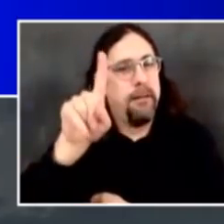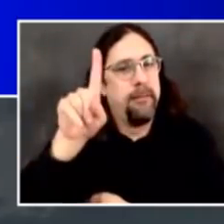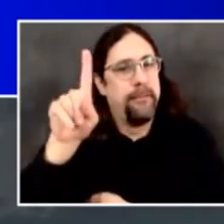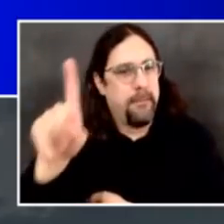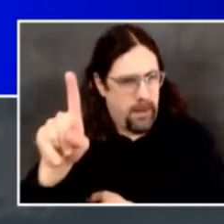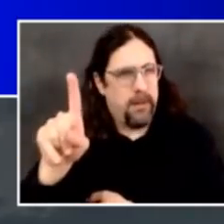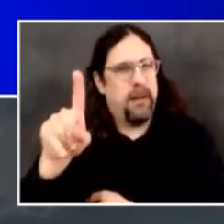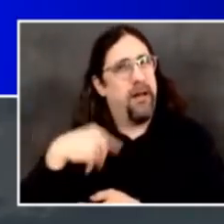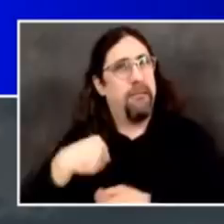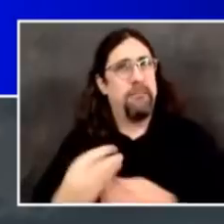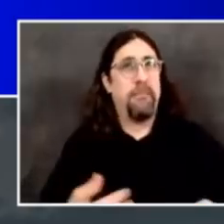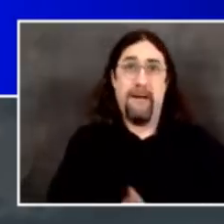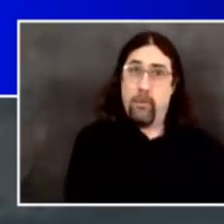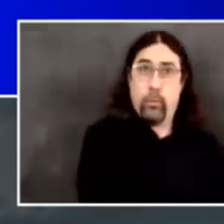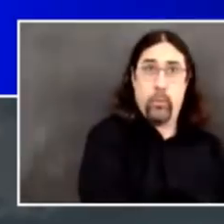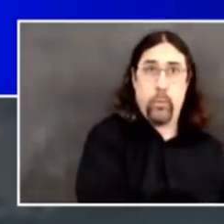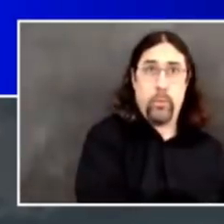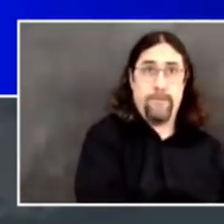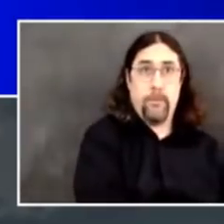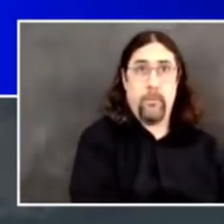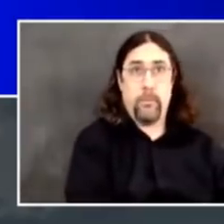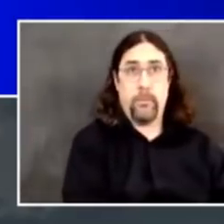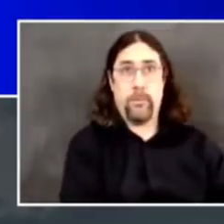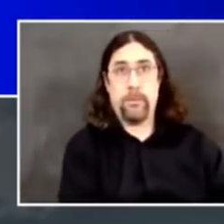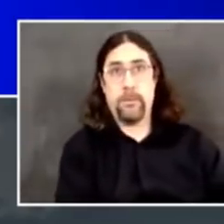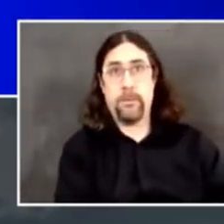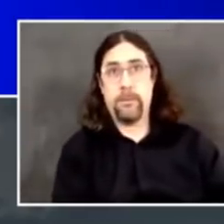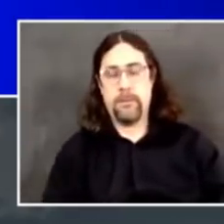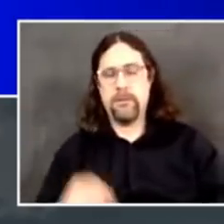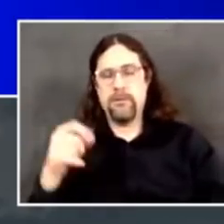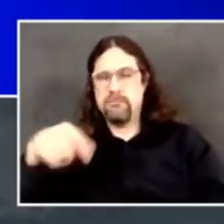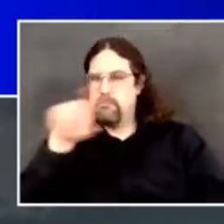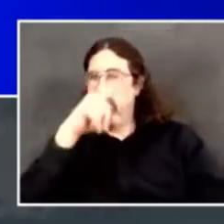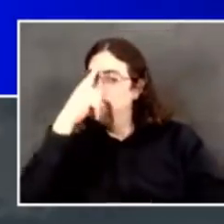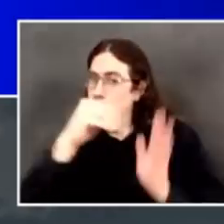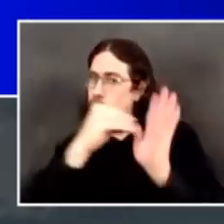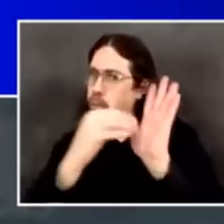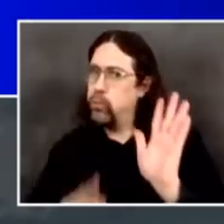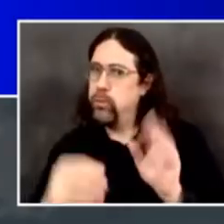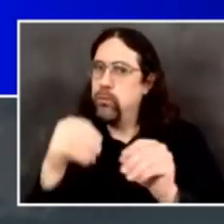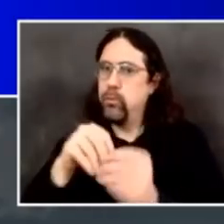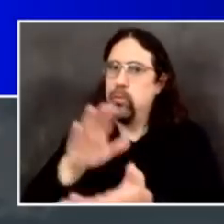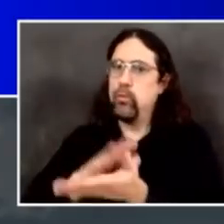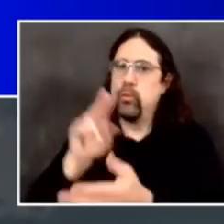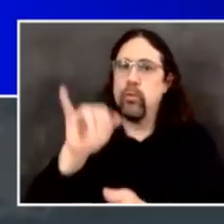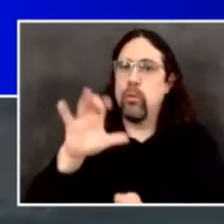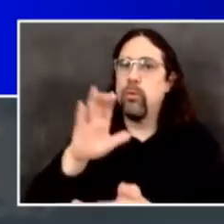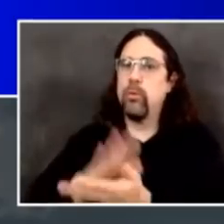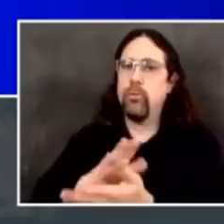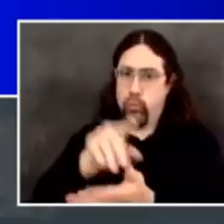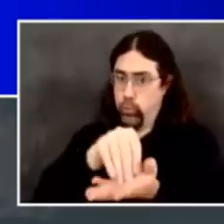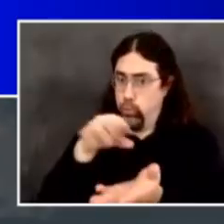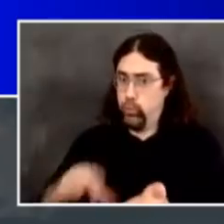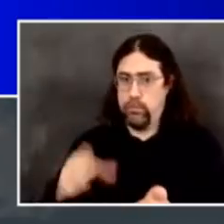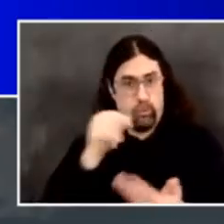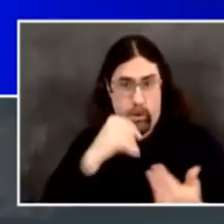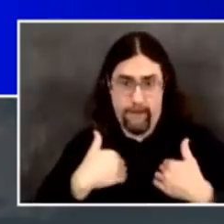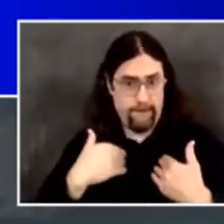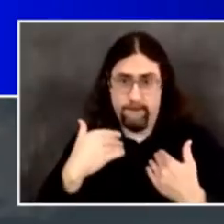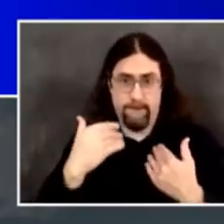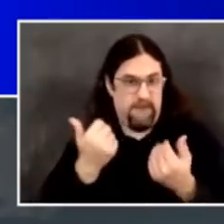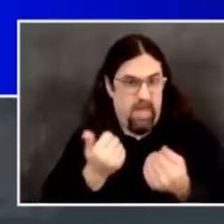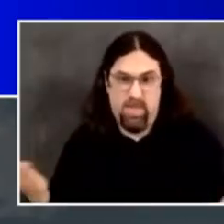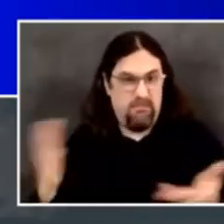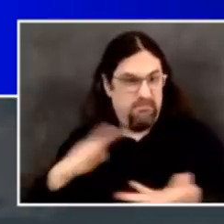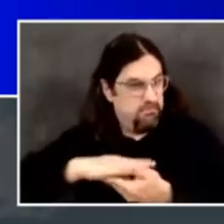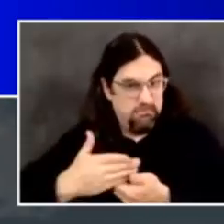York City children we want to help. And these are students with disabilities in our non-public schools.